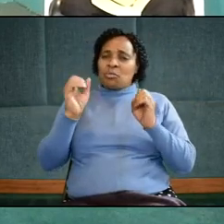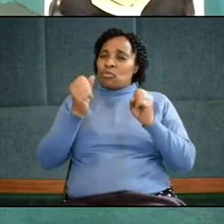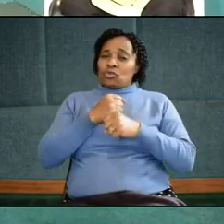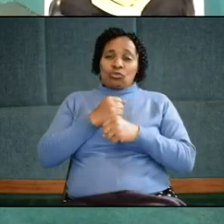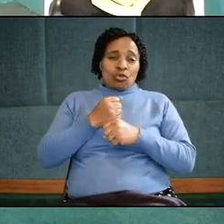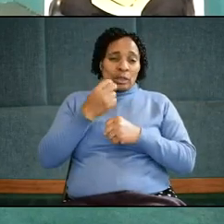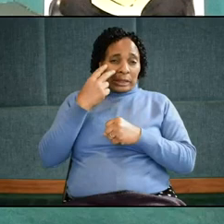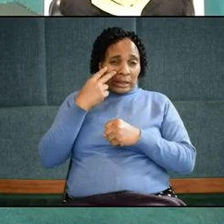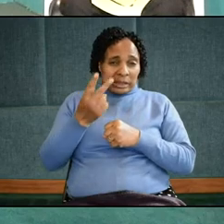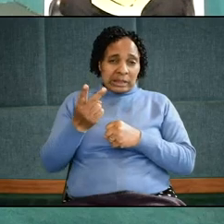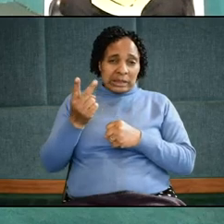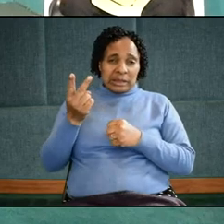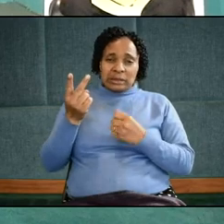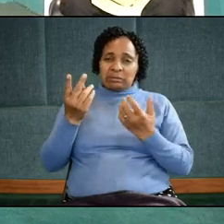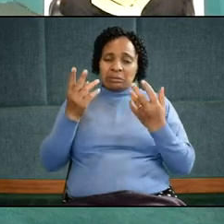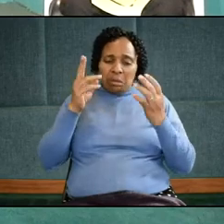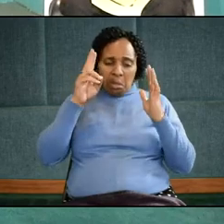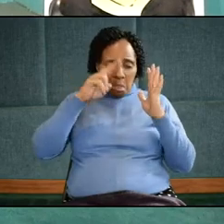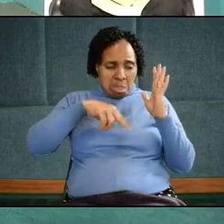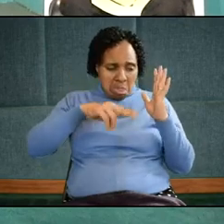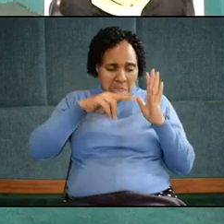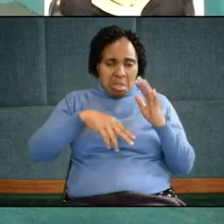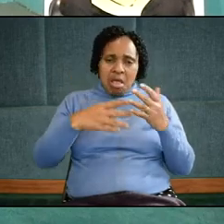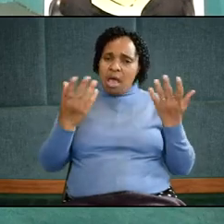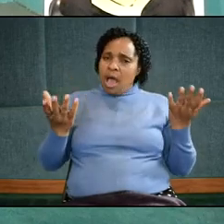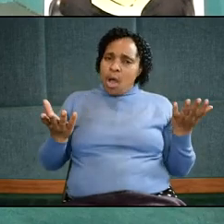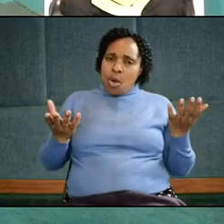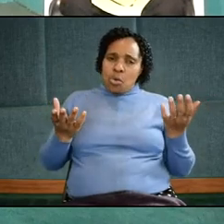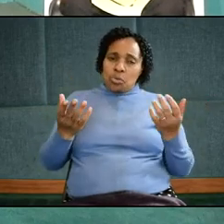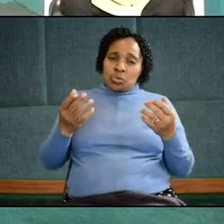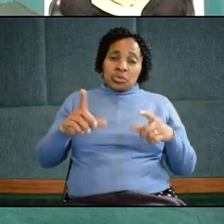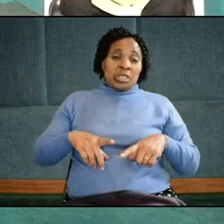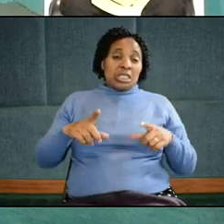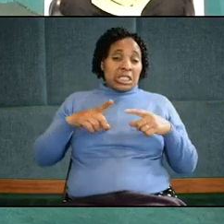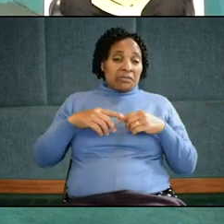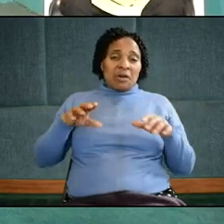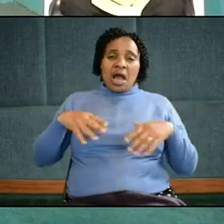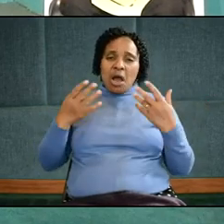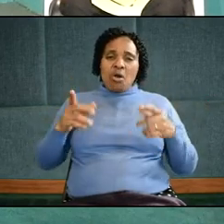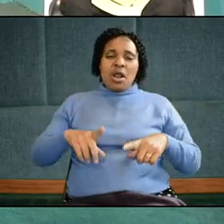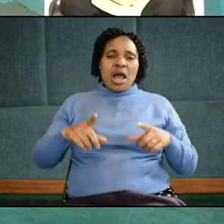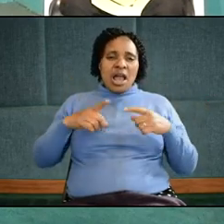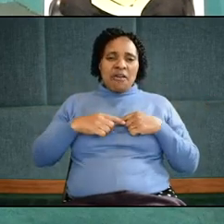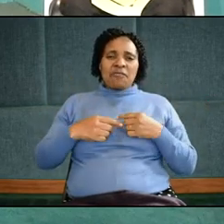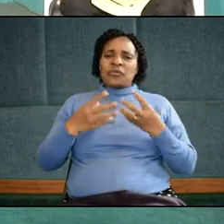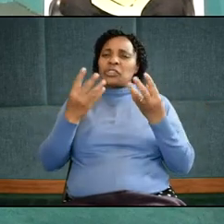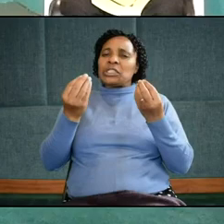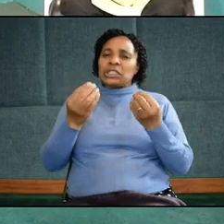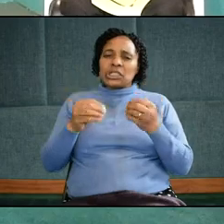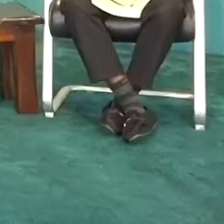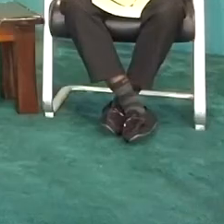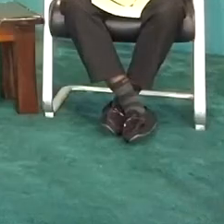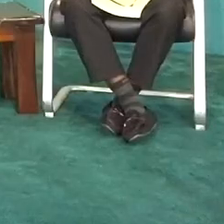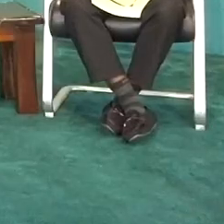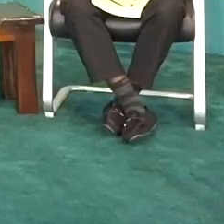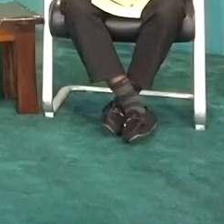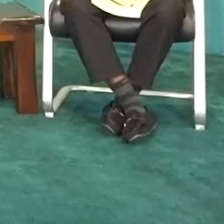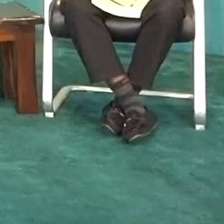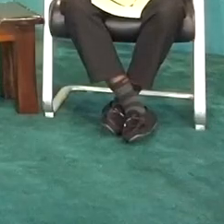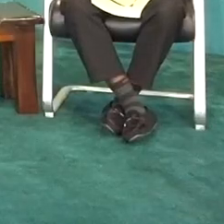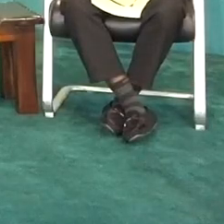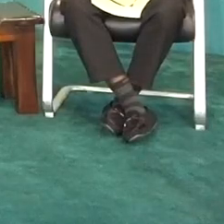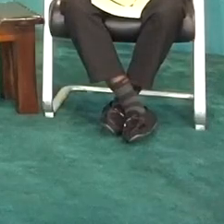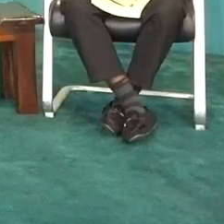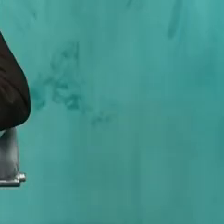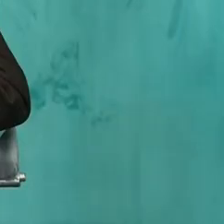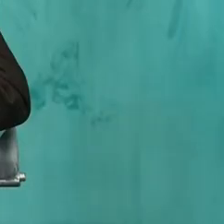on mm-hmm. how you live your life, how life will be mm-hmm. easy or hard. It will be easy because